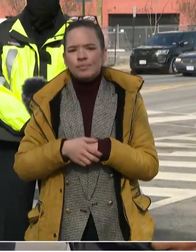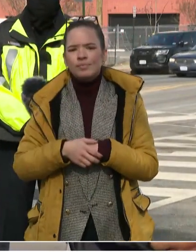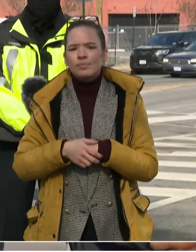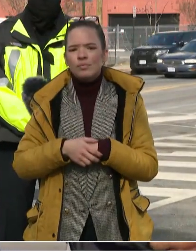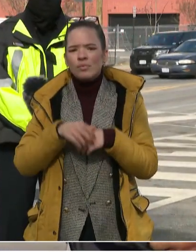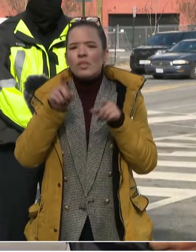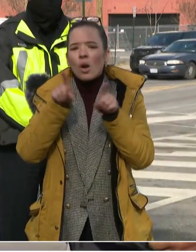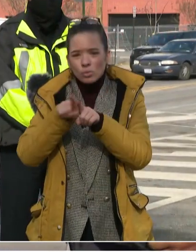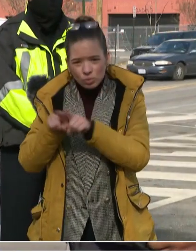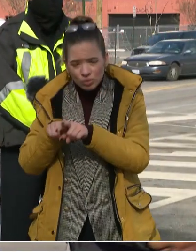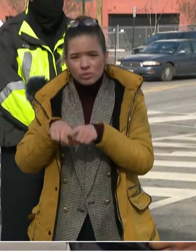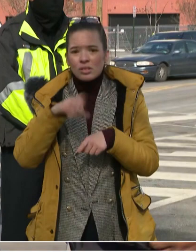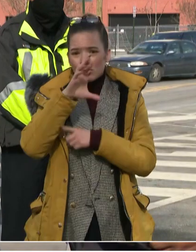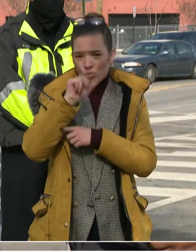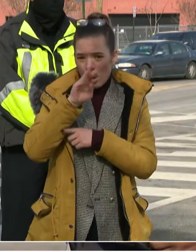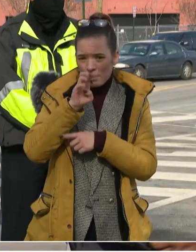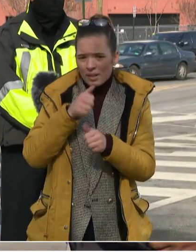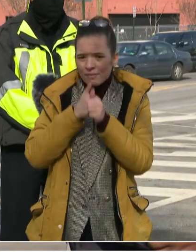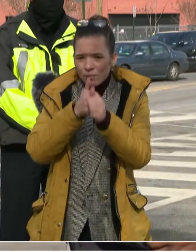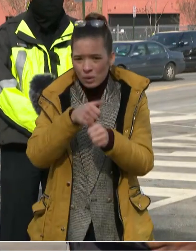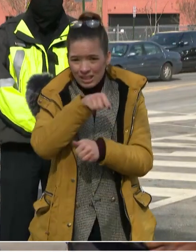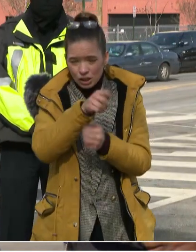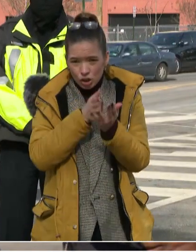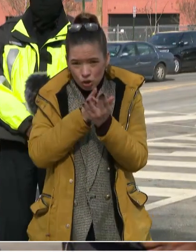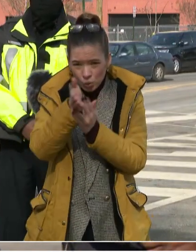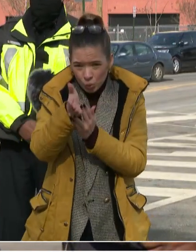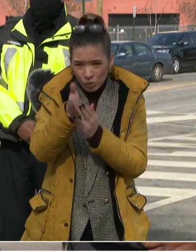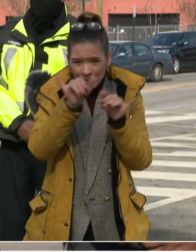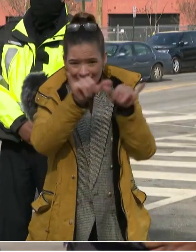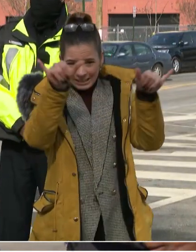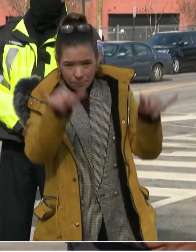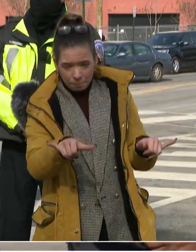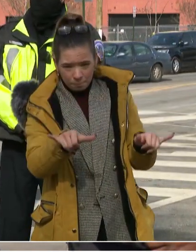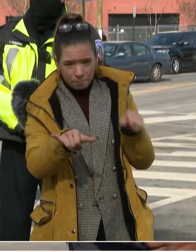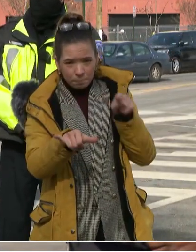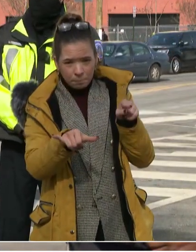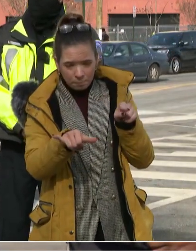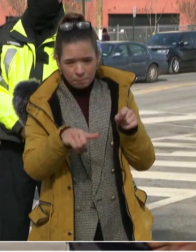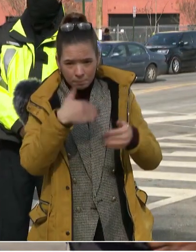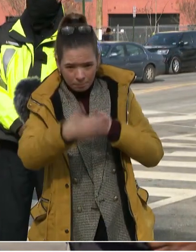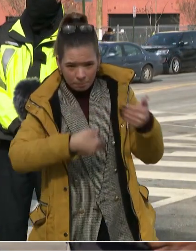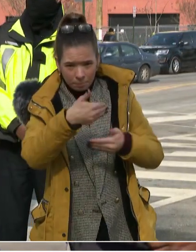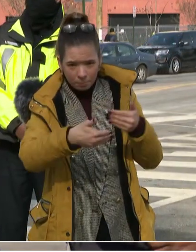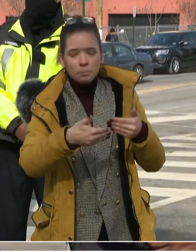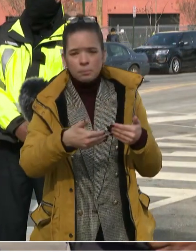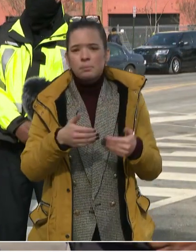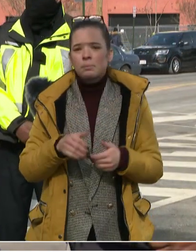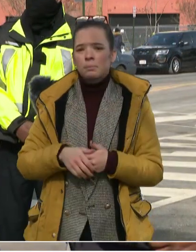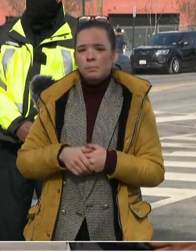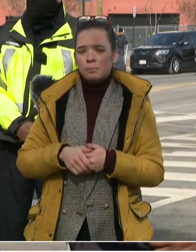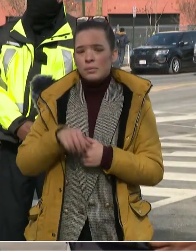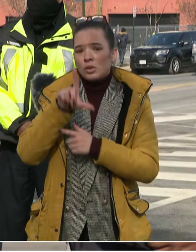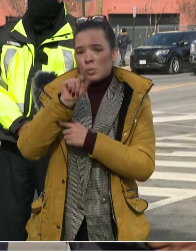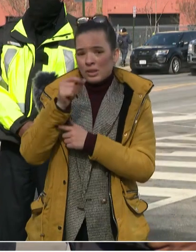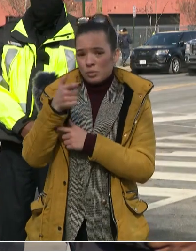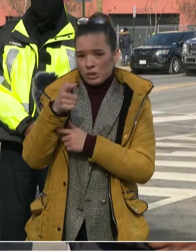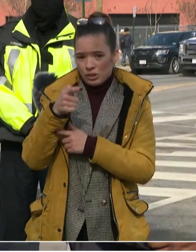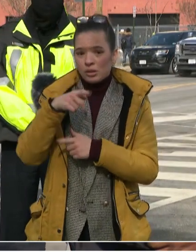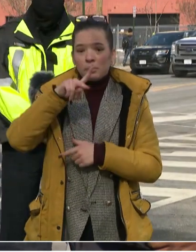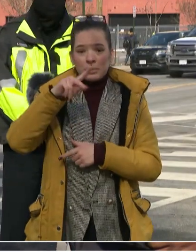and following these cases throughout adjudication. In 2021, PGPD, we recovered